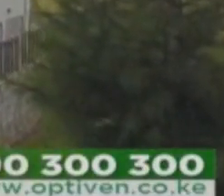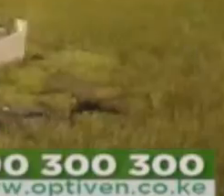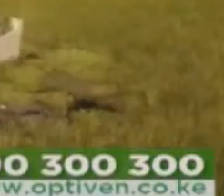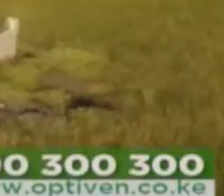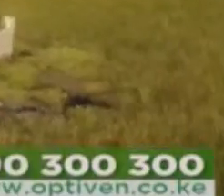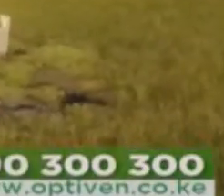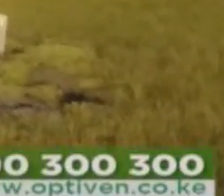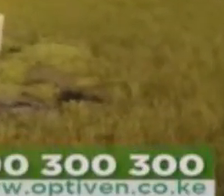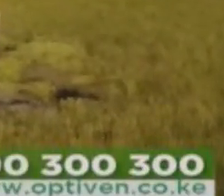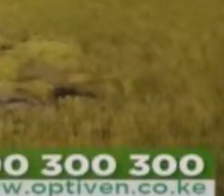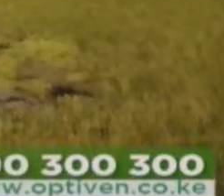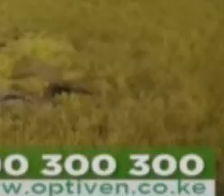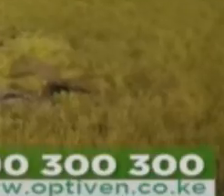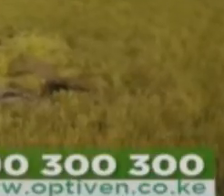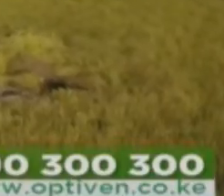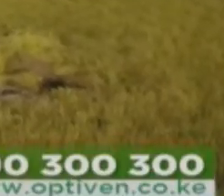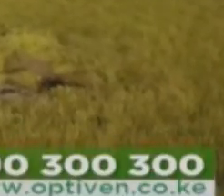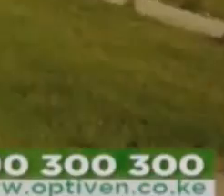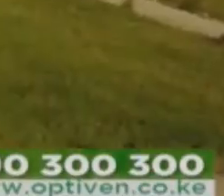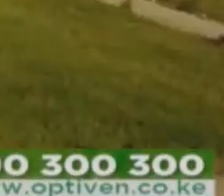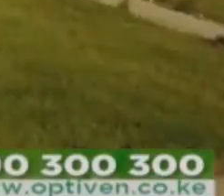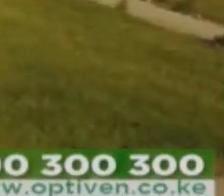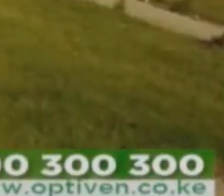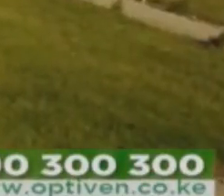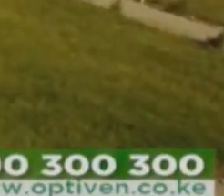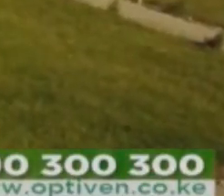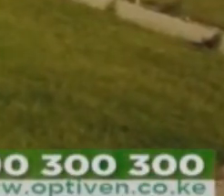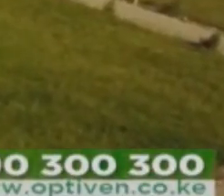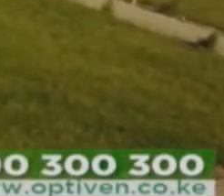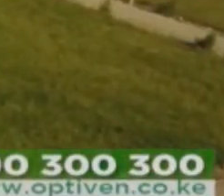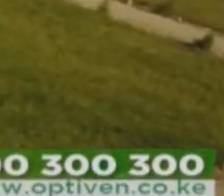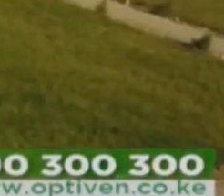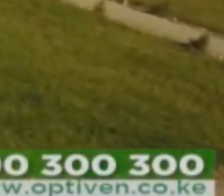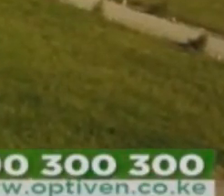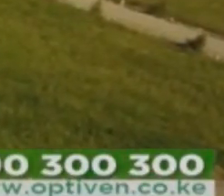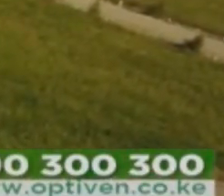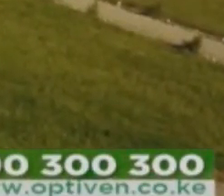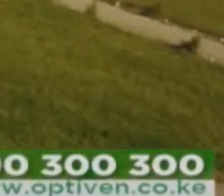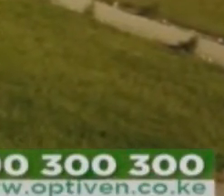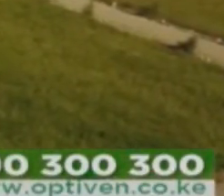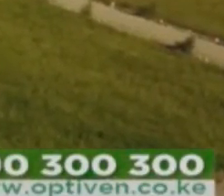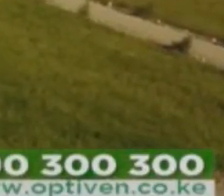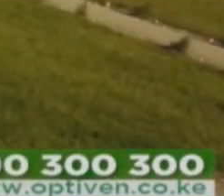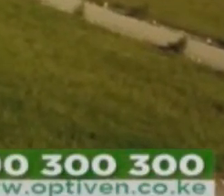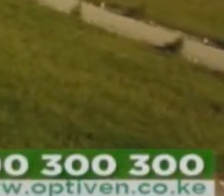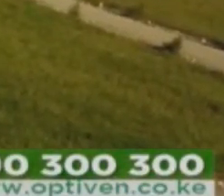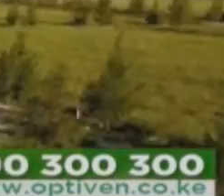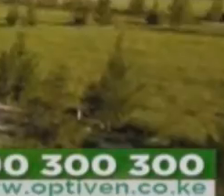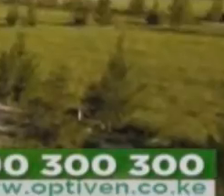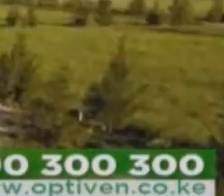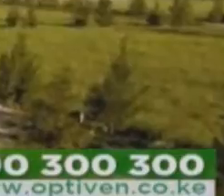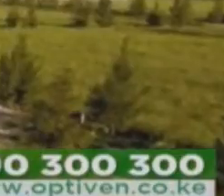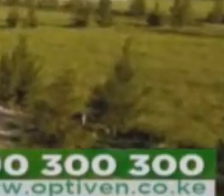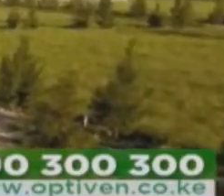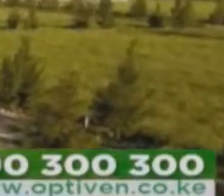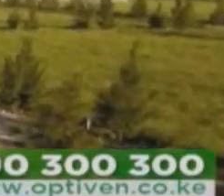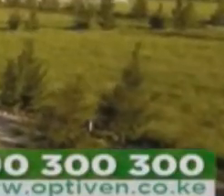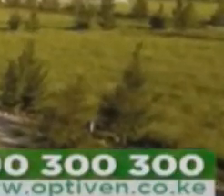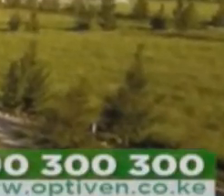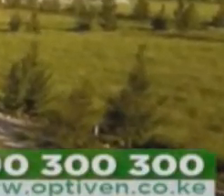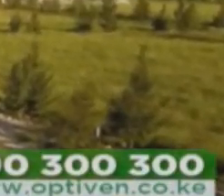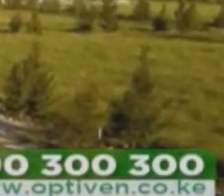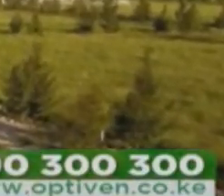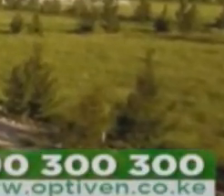family? Is it the beauty, the comfort, the security, the convenience, or even the affordability? Victory Gardens